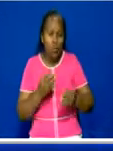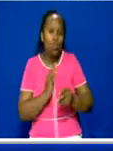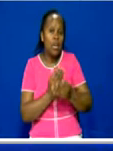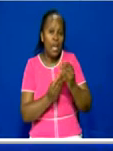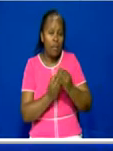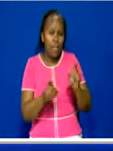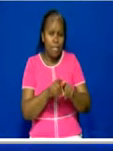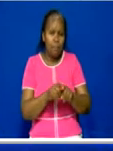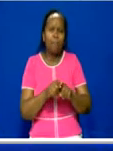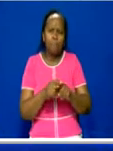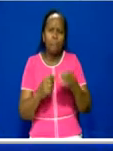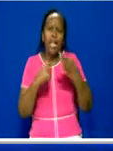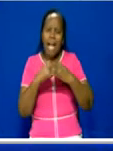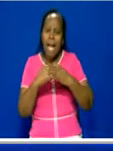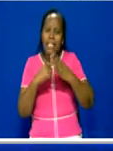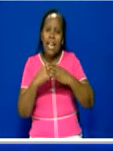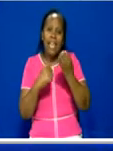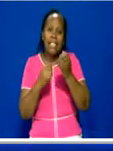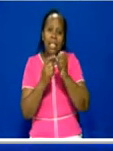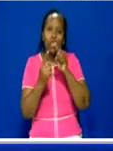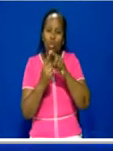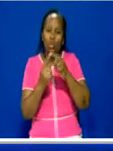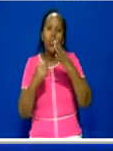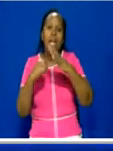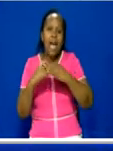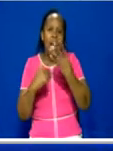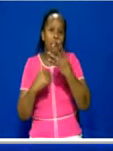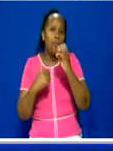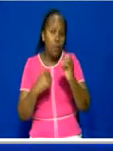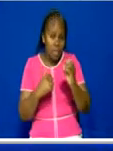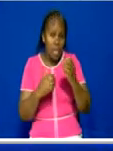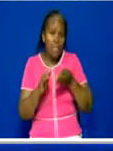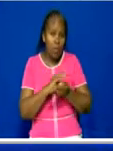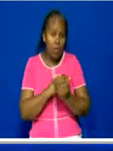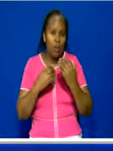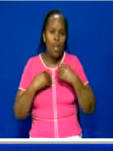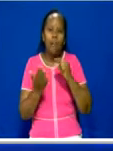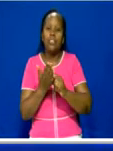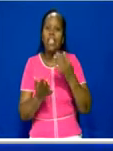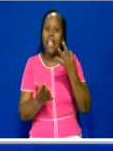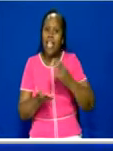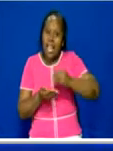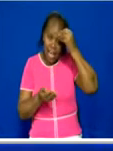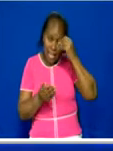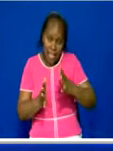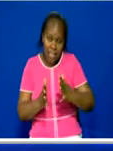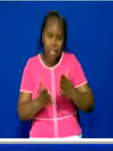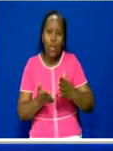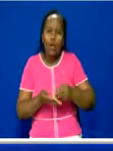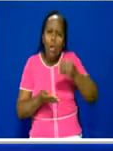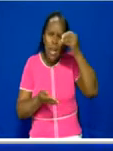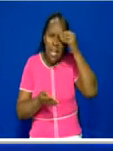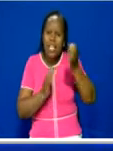now. At 9:10 all the way to 9:40 in the morning, we have the grade 3 students who will be